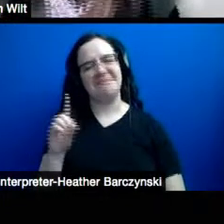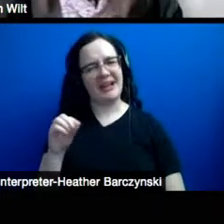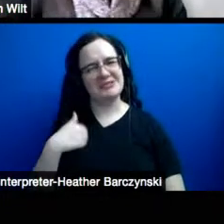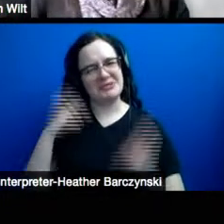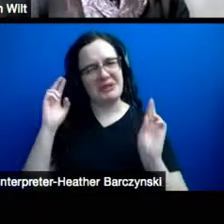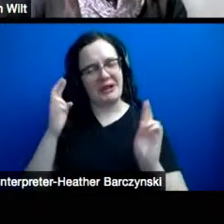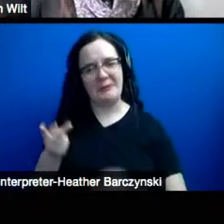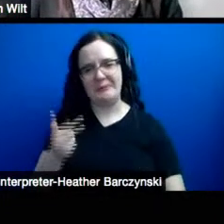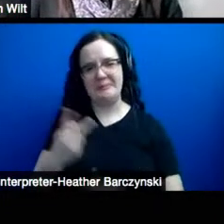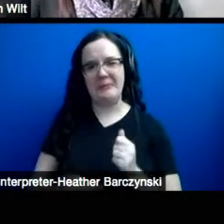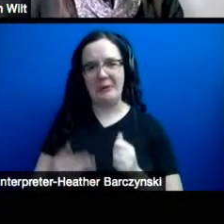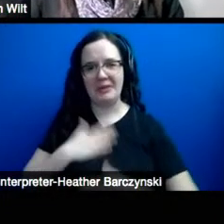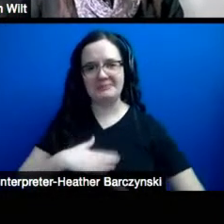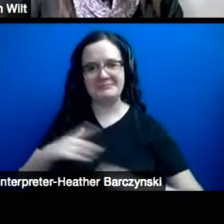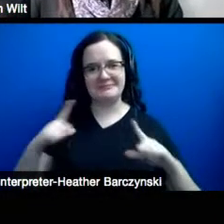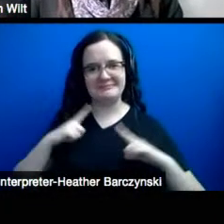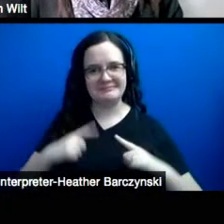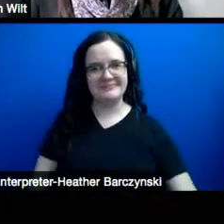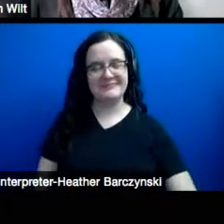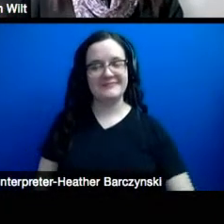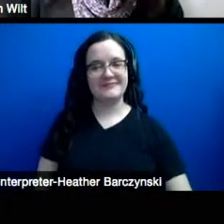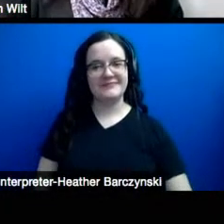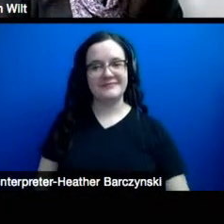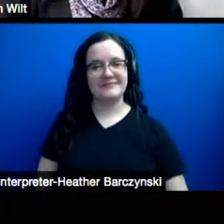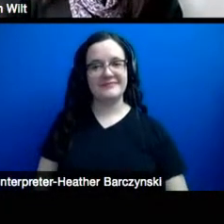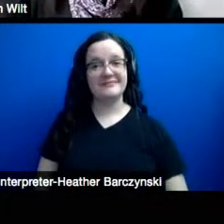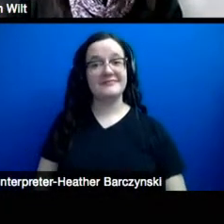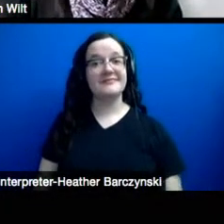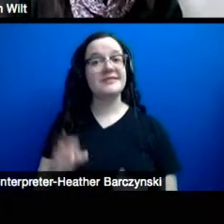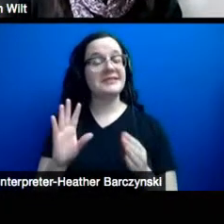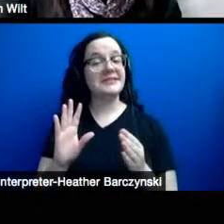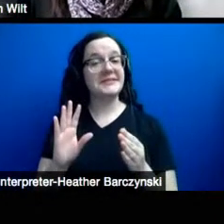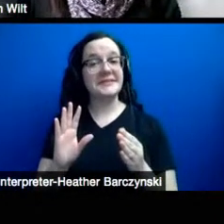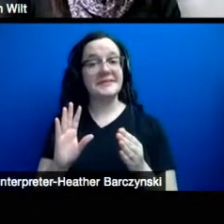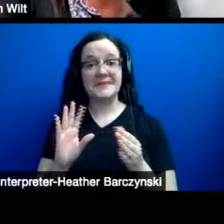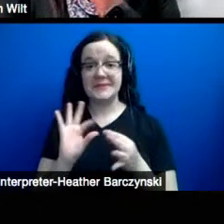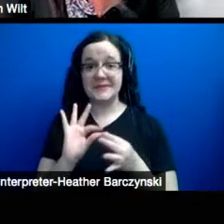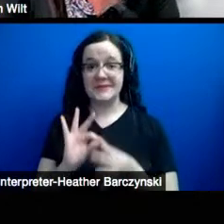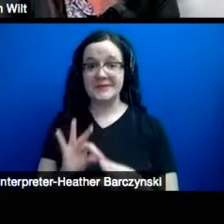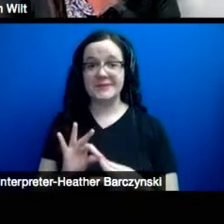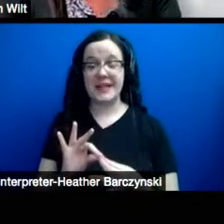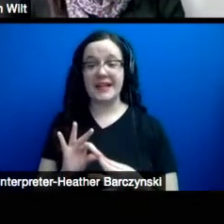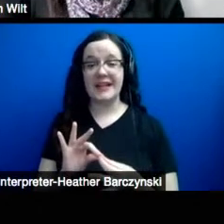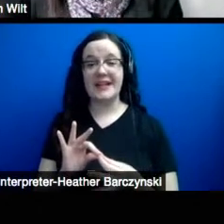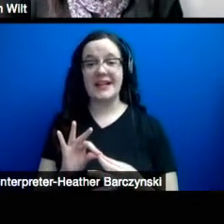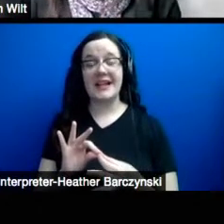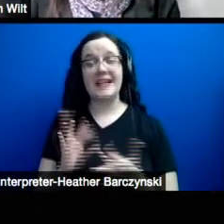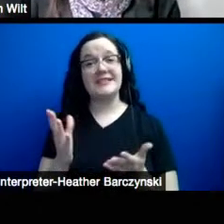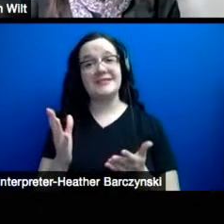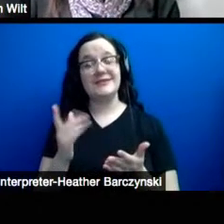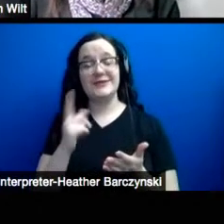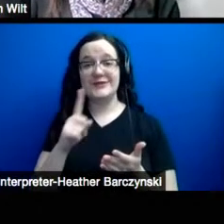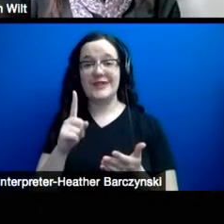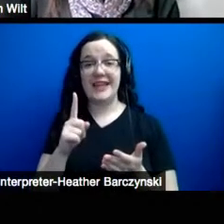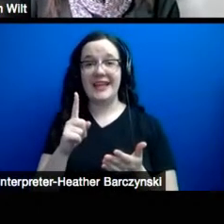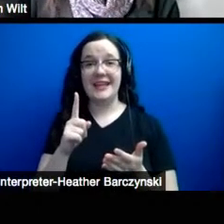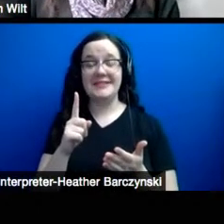enjoy this. Speaking of some really, actually much nicer